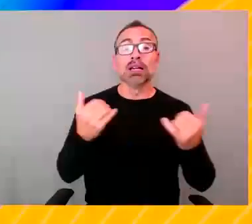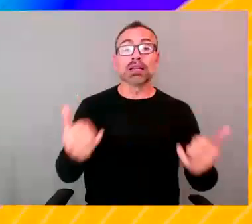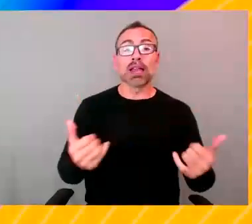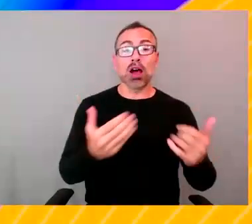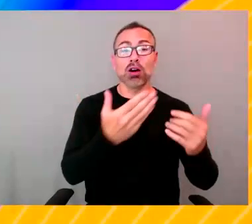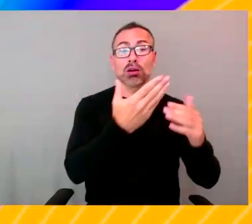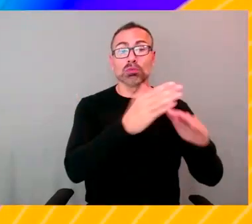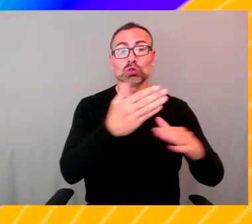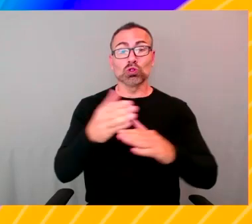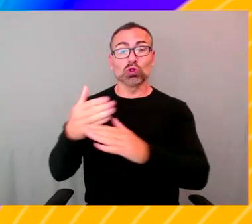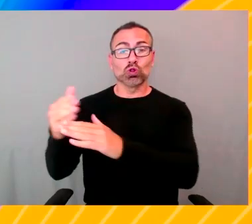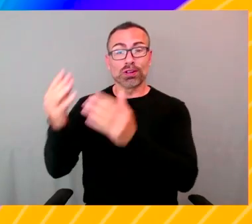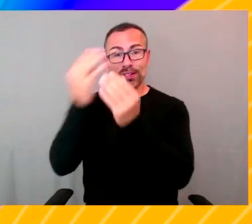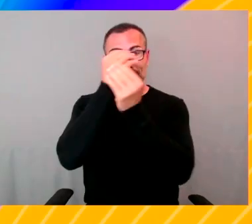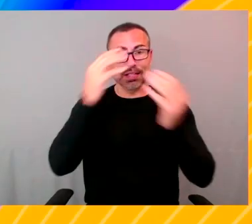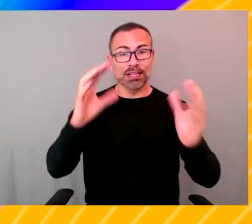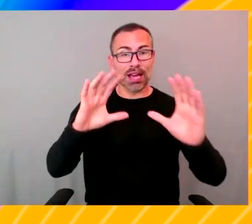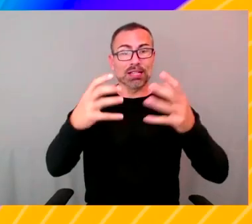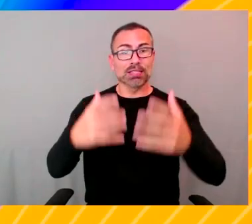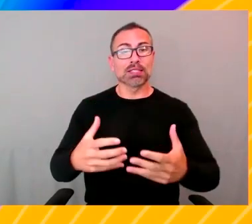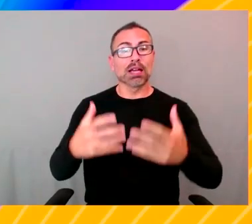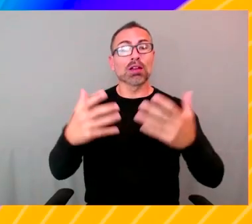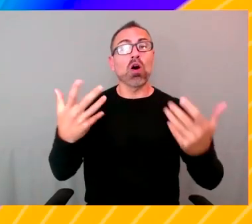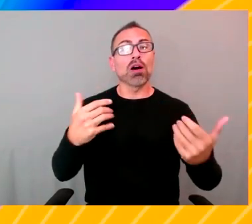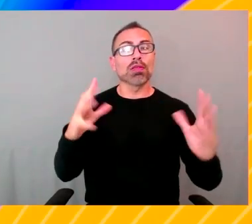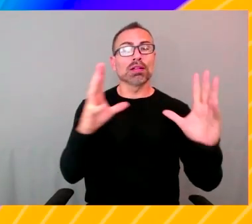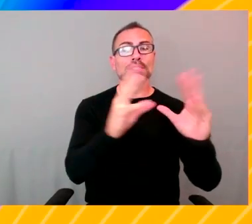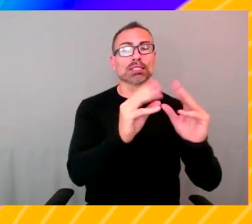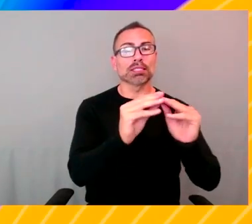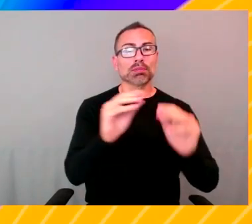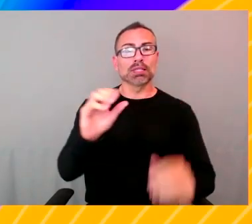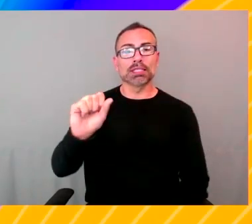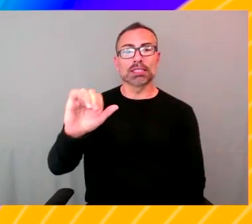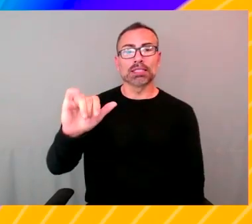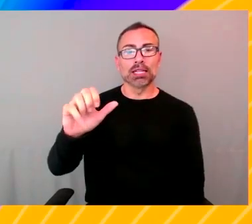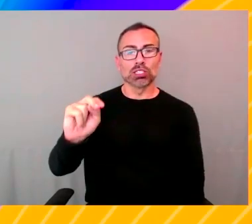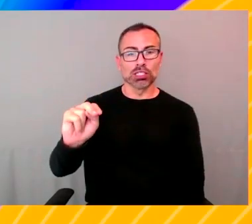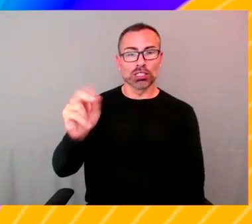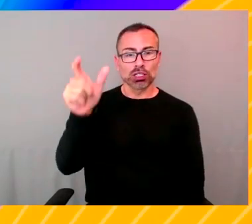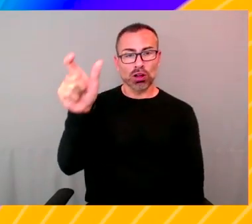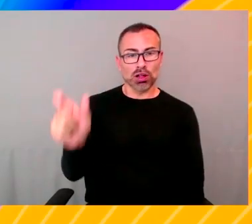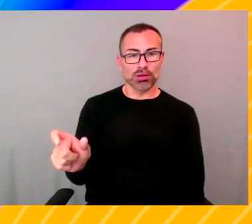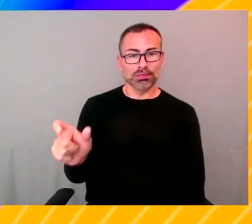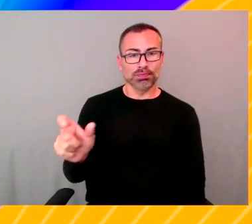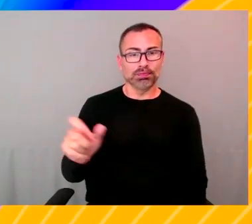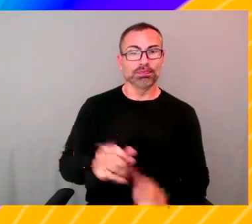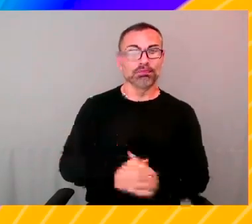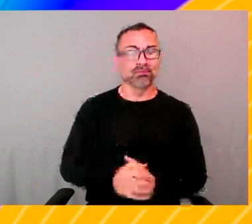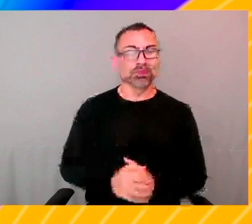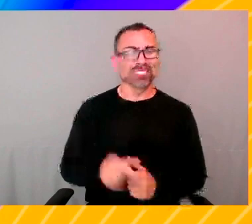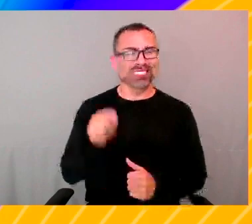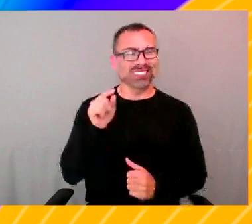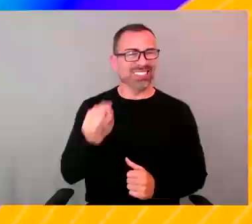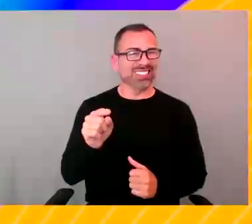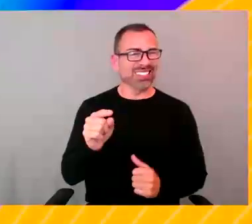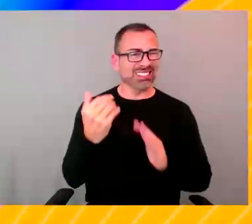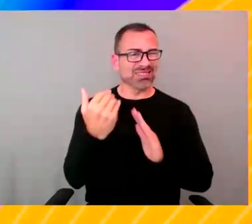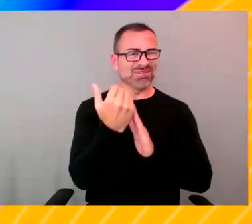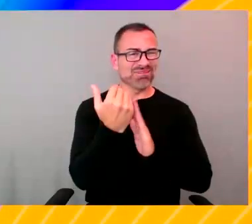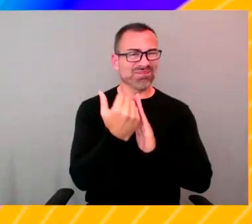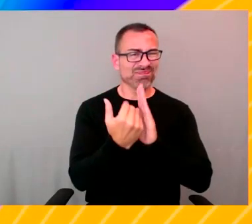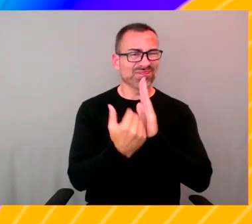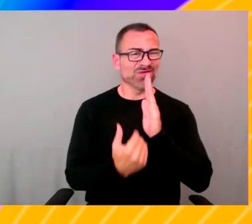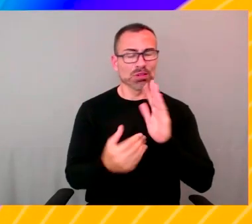assembly session column. So that's a very simple recipe, but it's